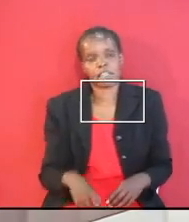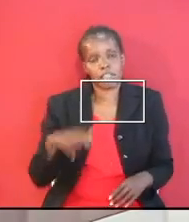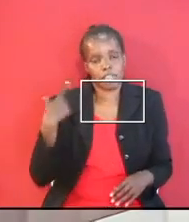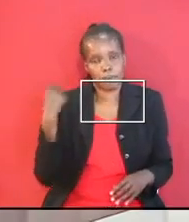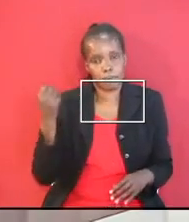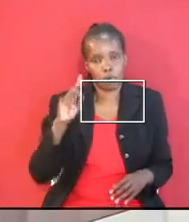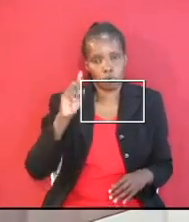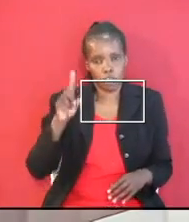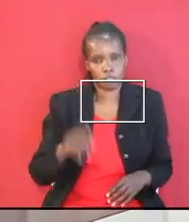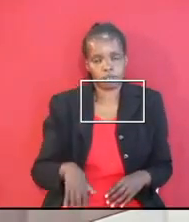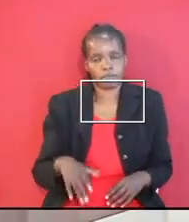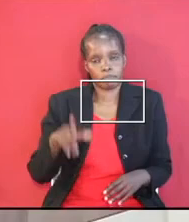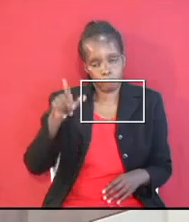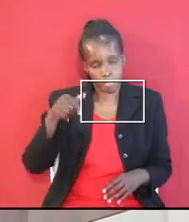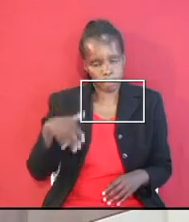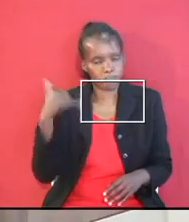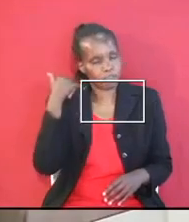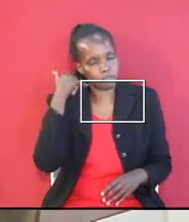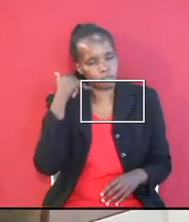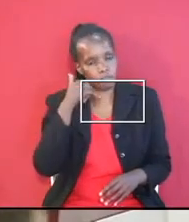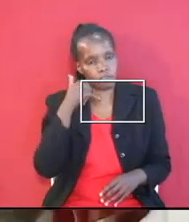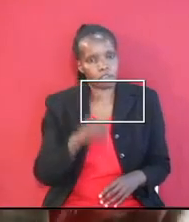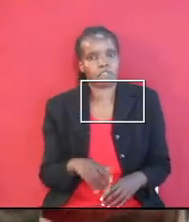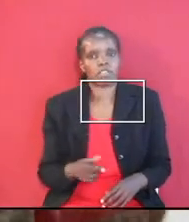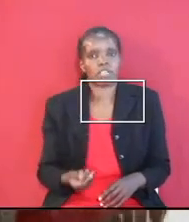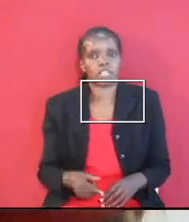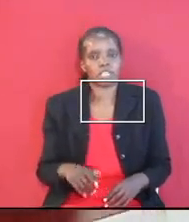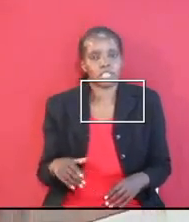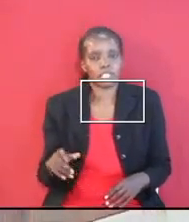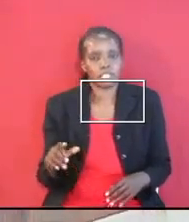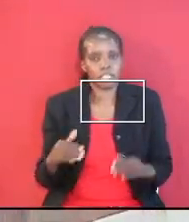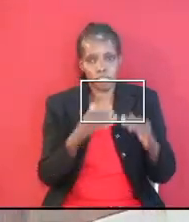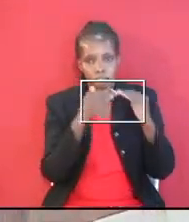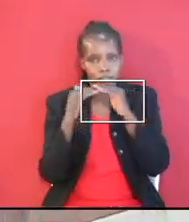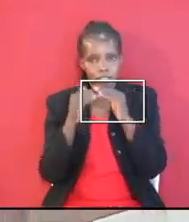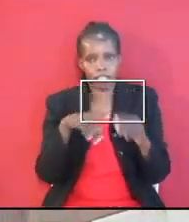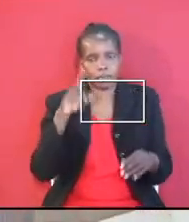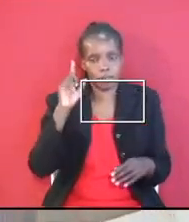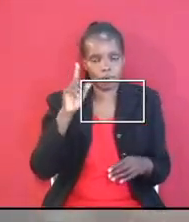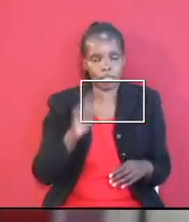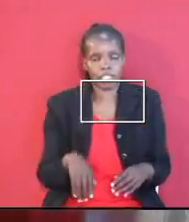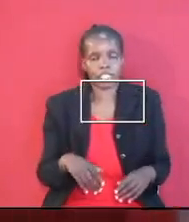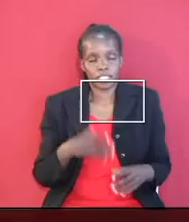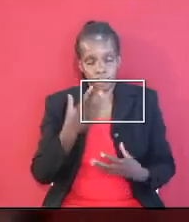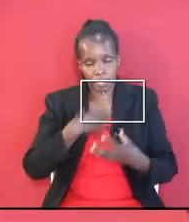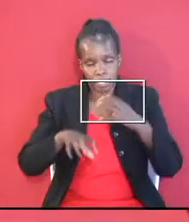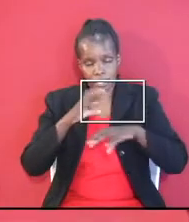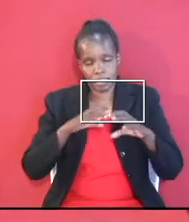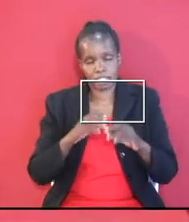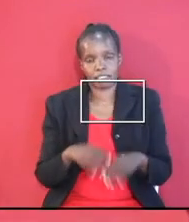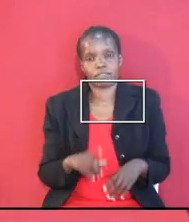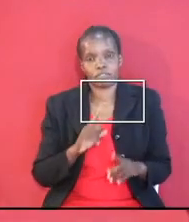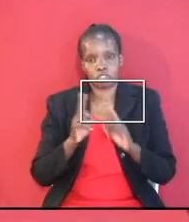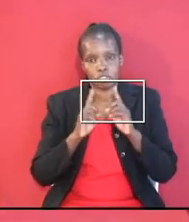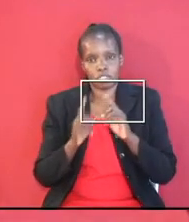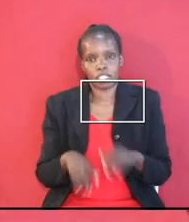must receive a call. So level number one is the calling level. As I said, let's make this an interactive session. I only